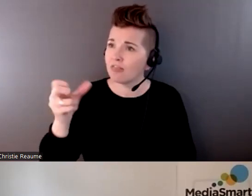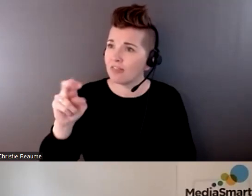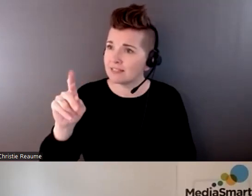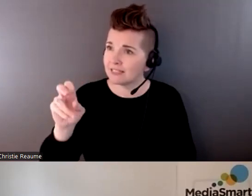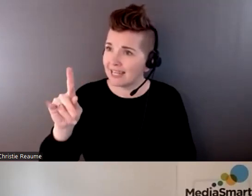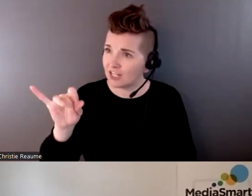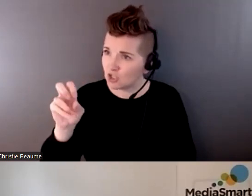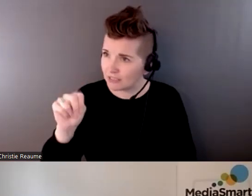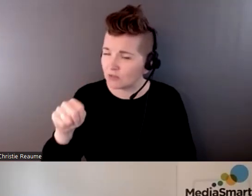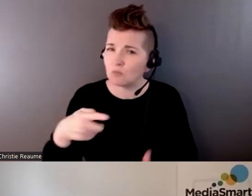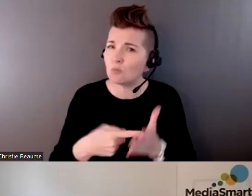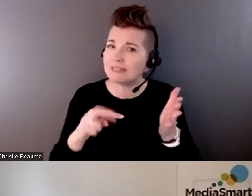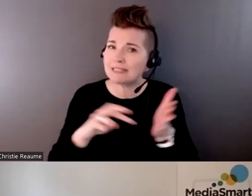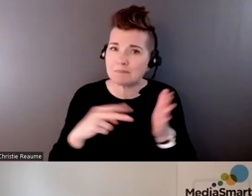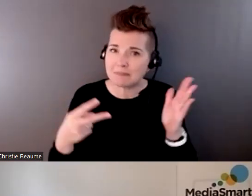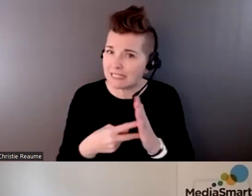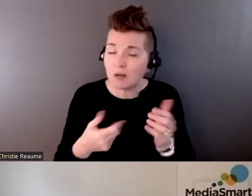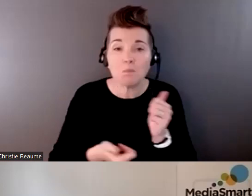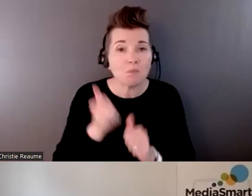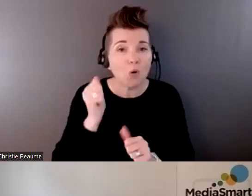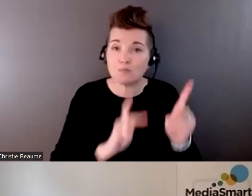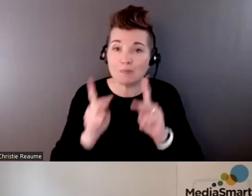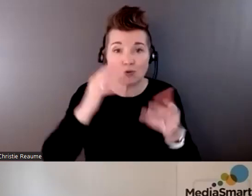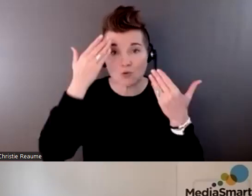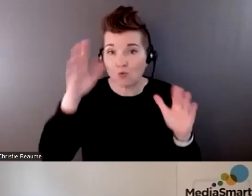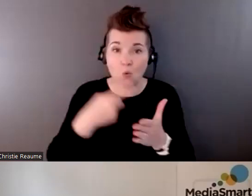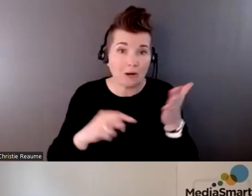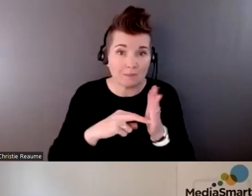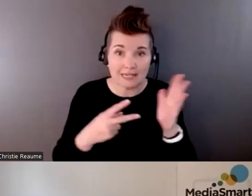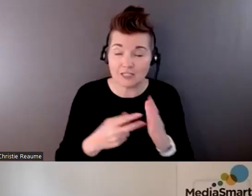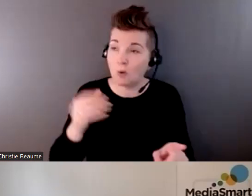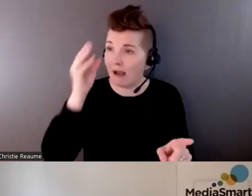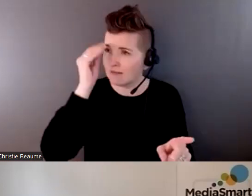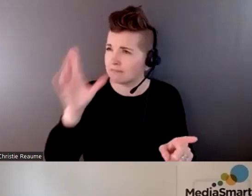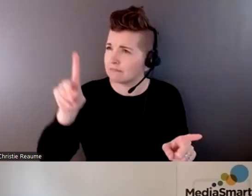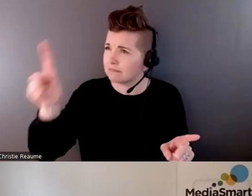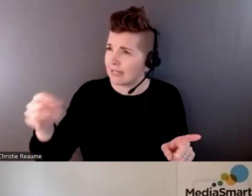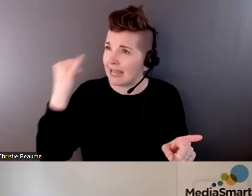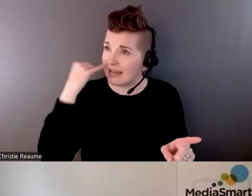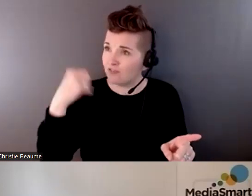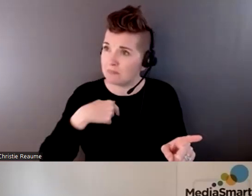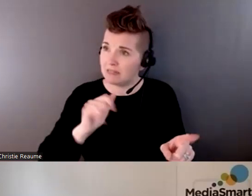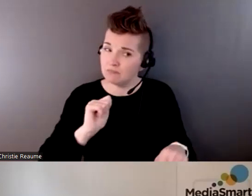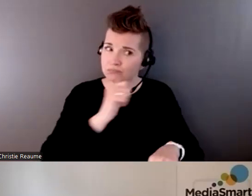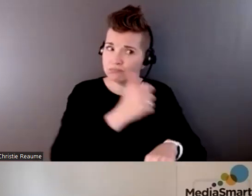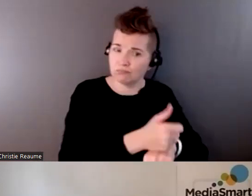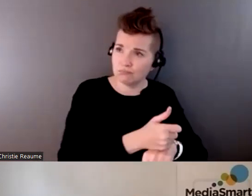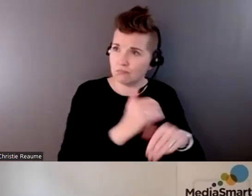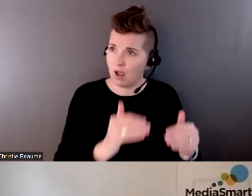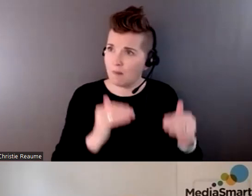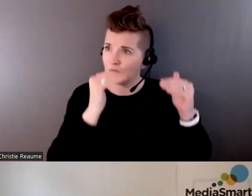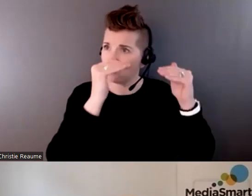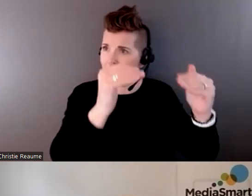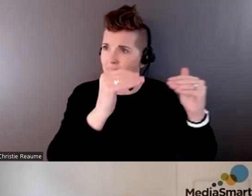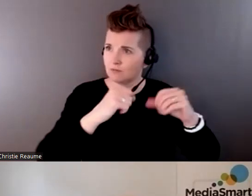is most people like I said so if I install this upgraded enhancement can I